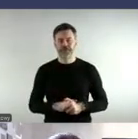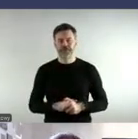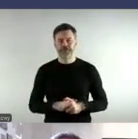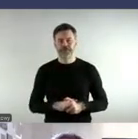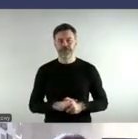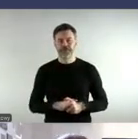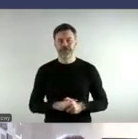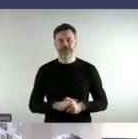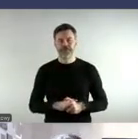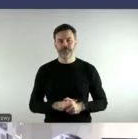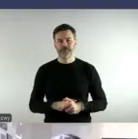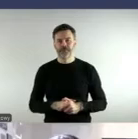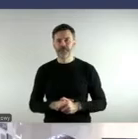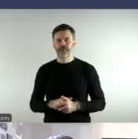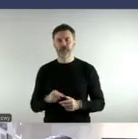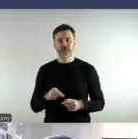police services do not